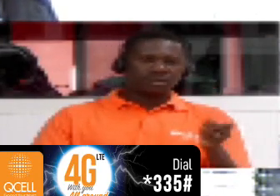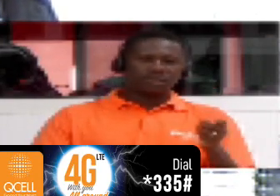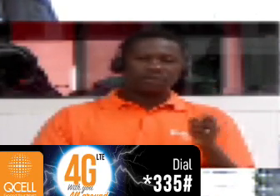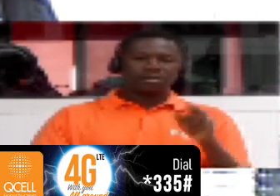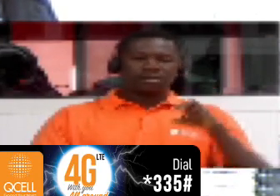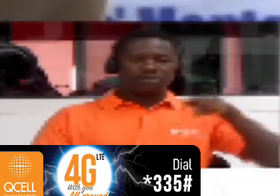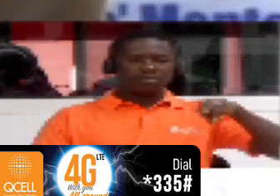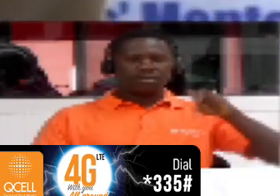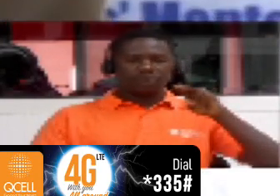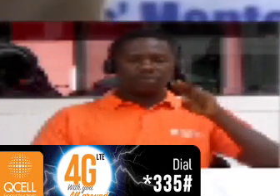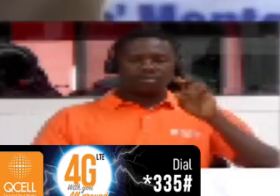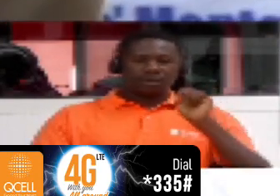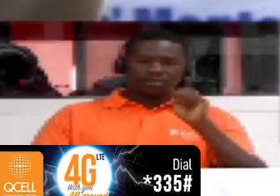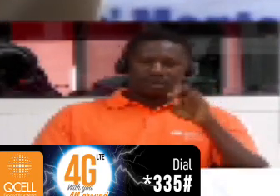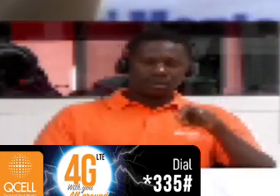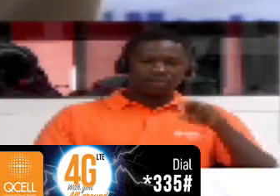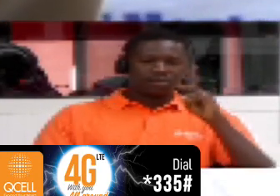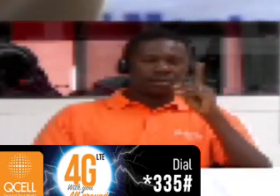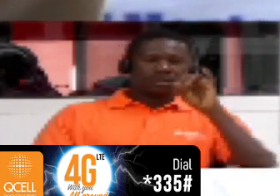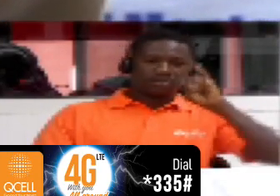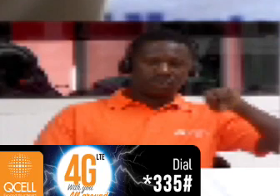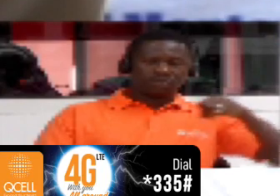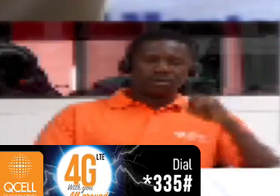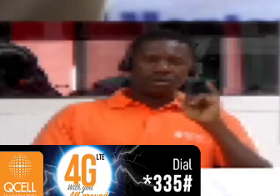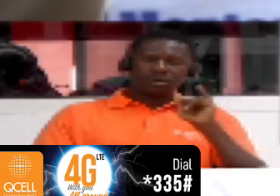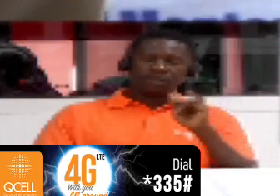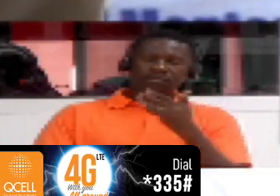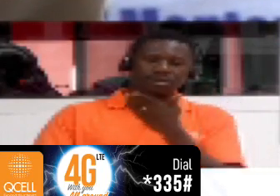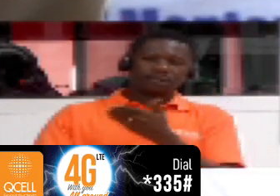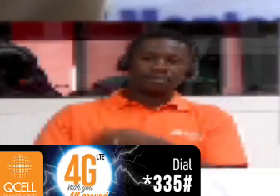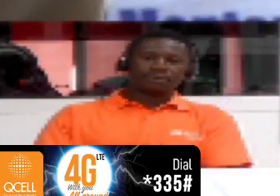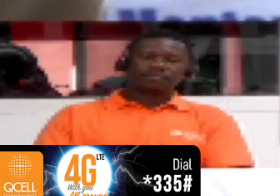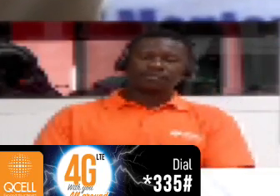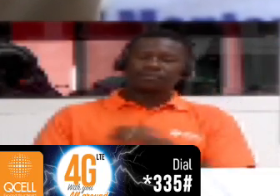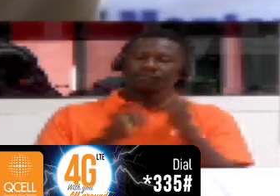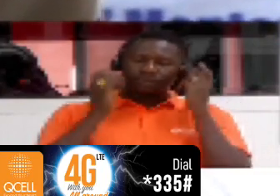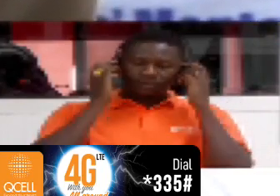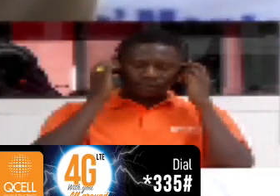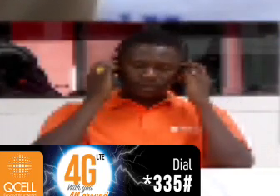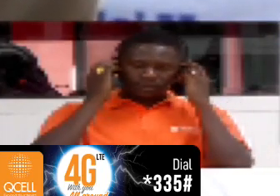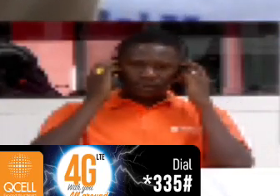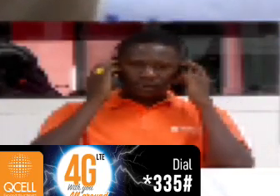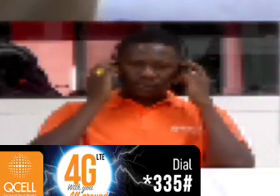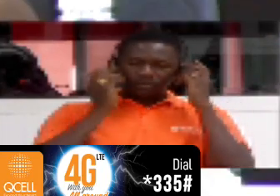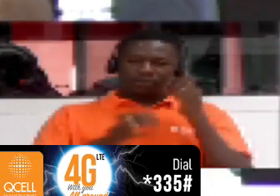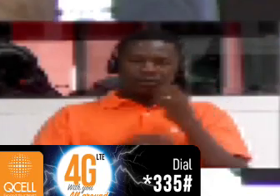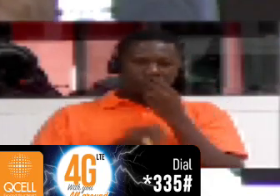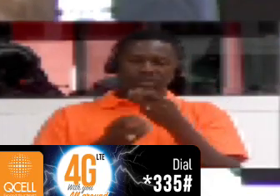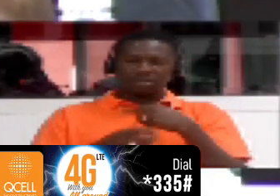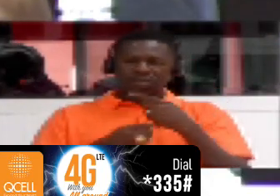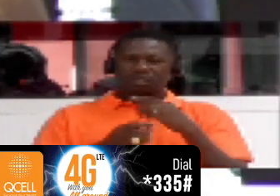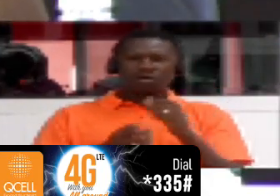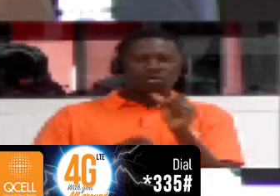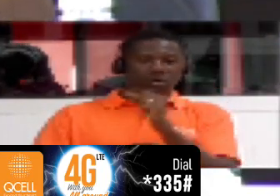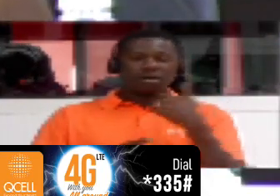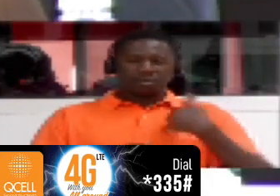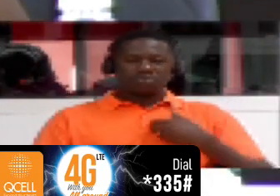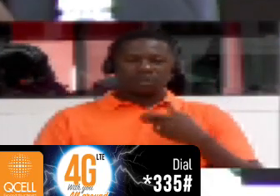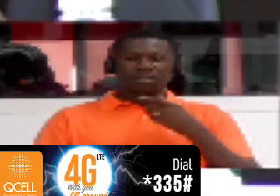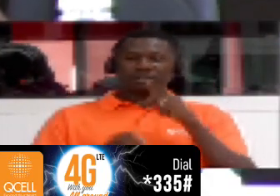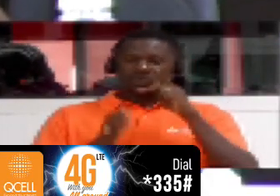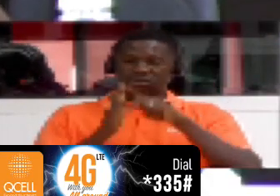okono. Those that are in the team. Yeah, you mentioned that there were certain people that were in Kololi on that day and some were not